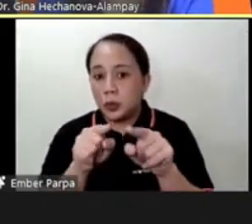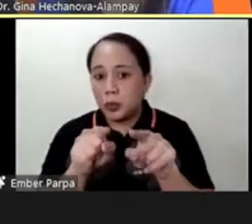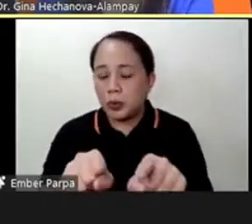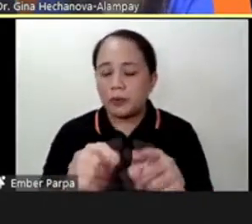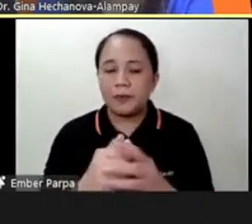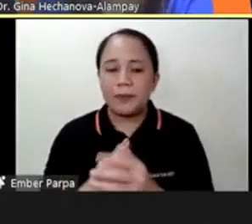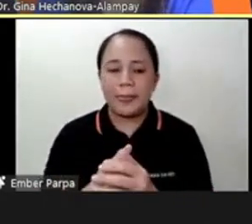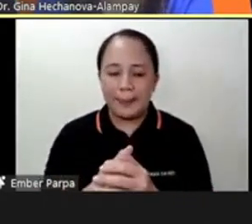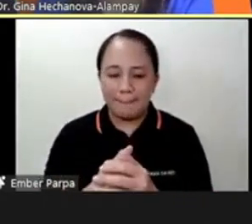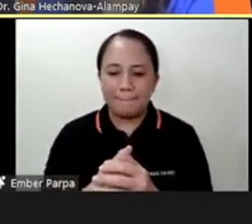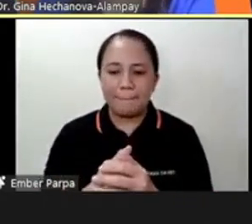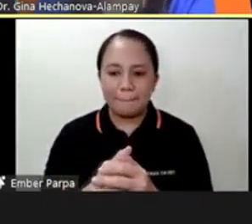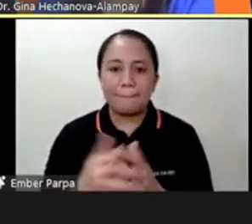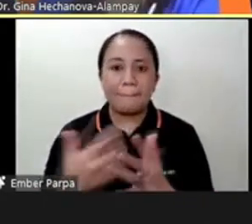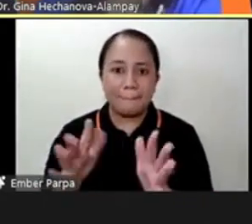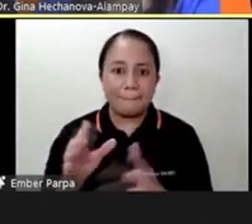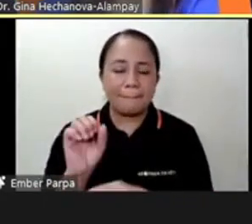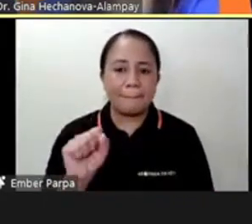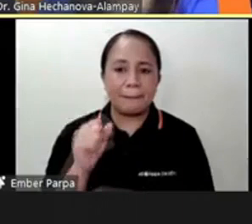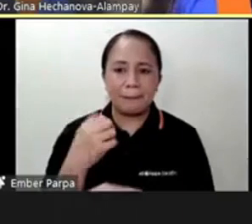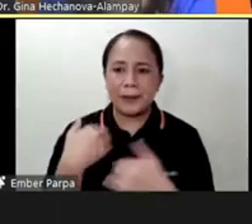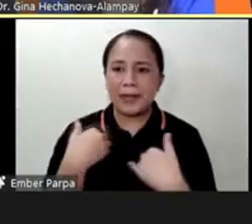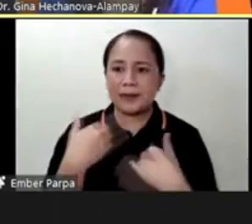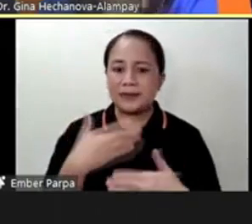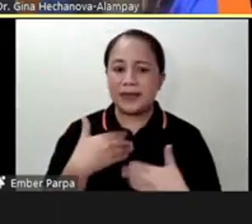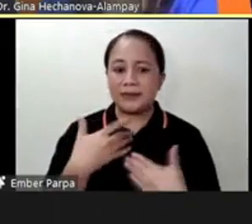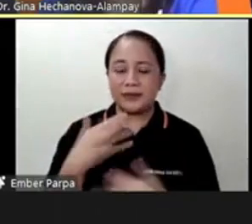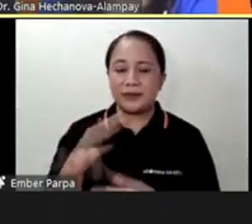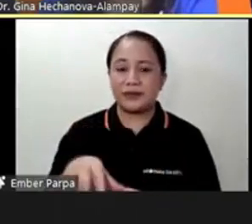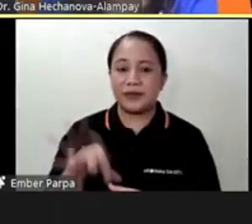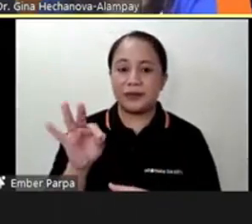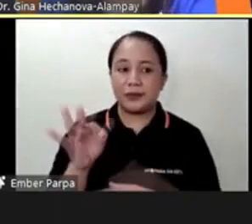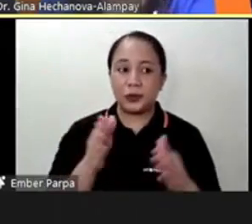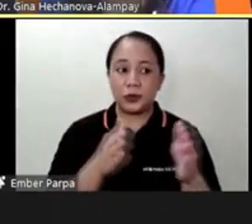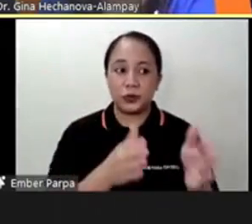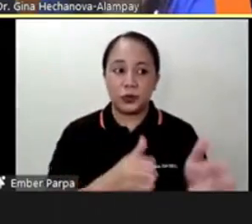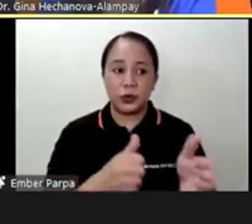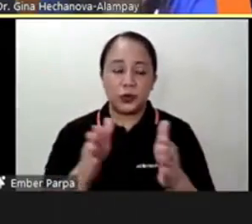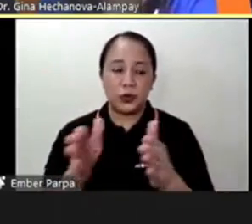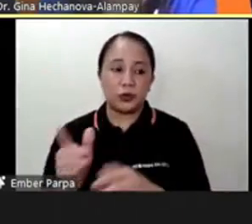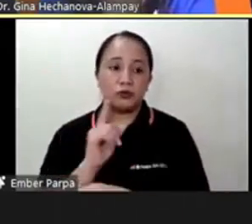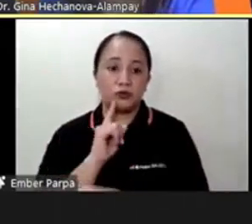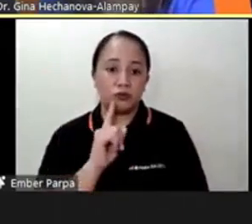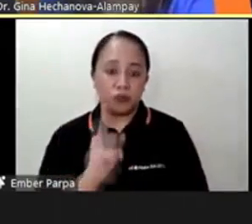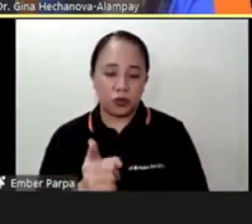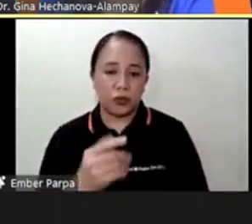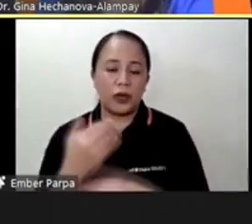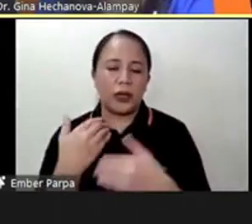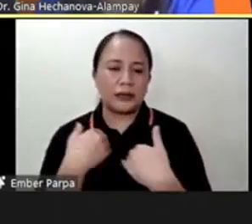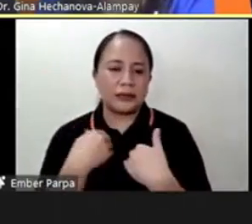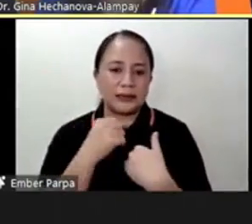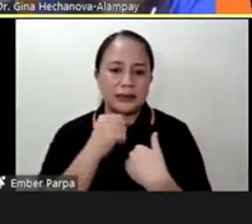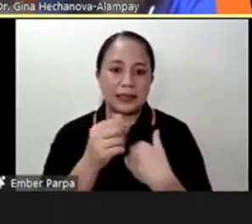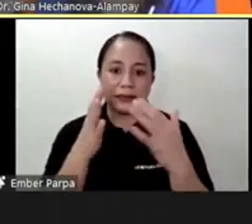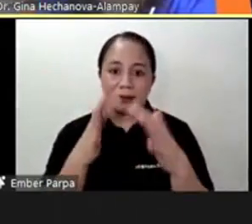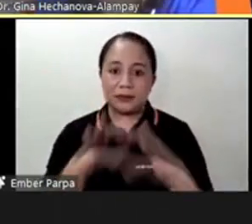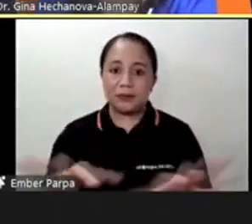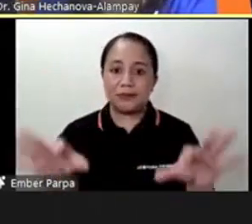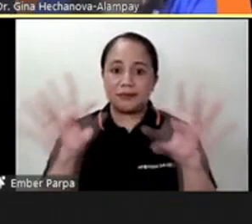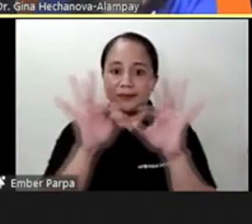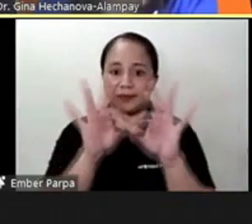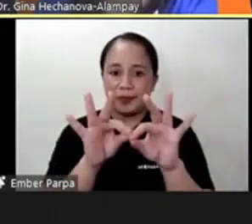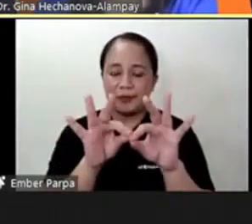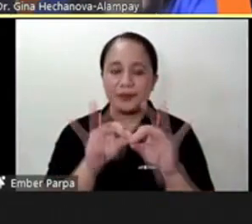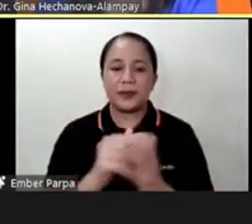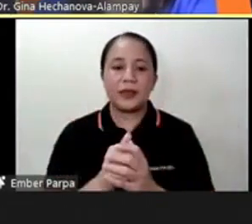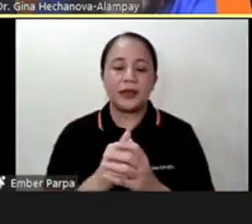so we were really happy to find that the modalities actually were not as important as the